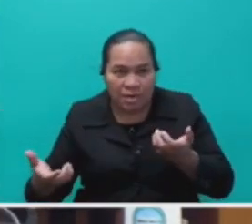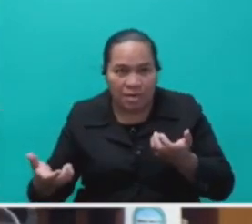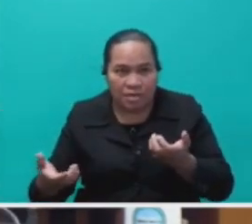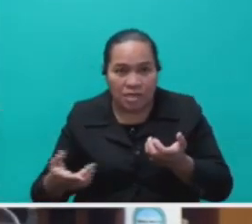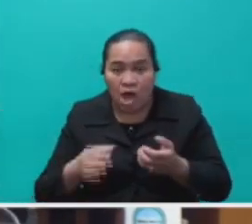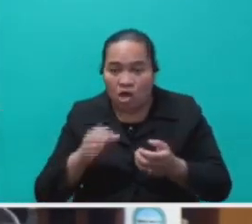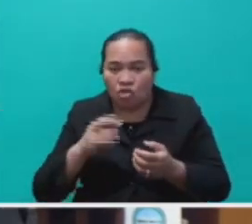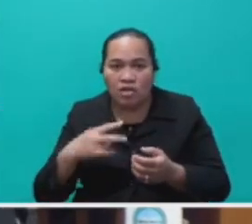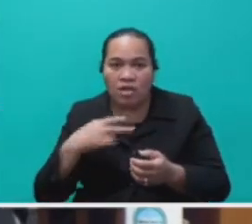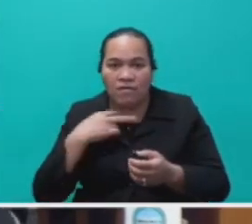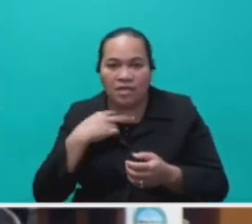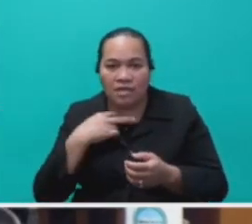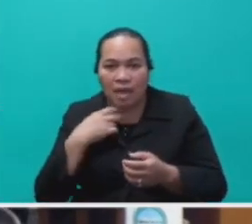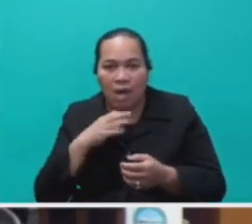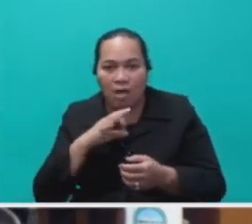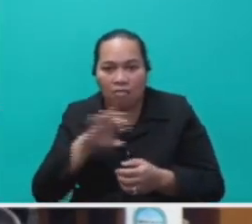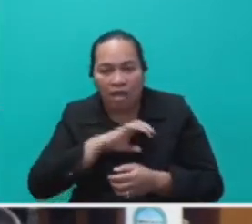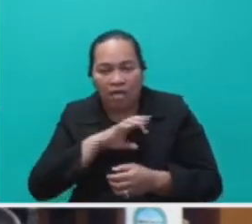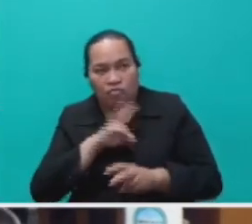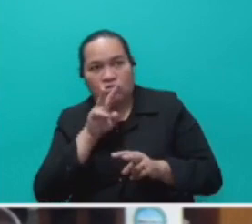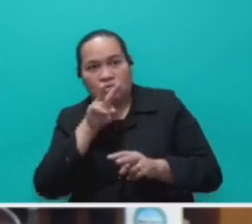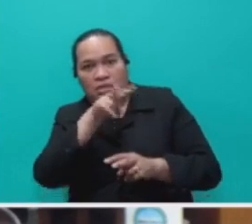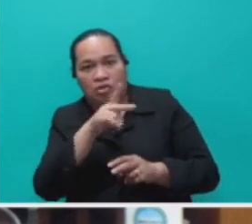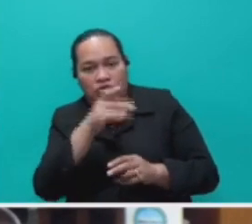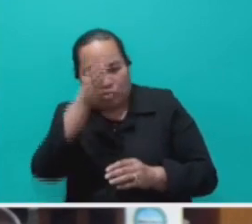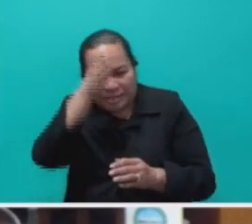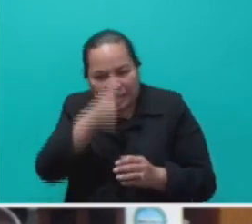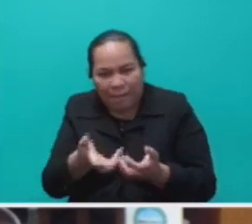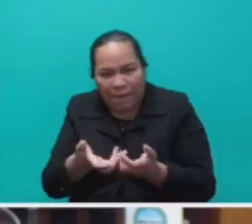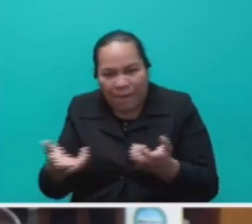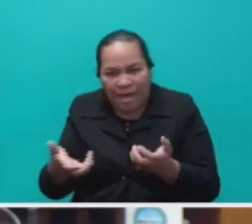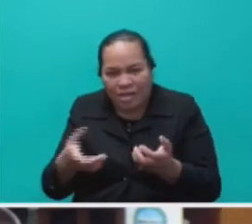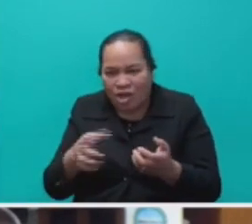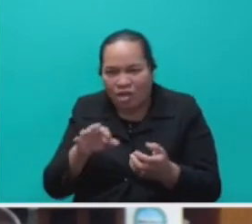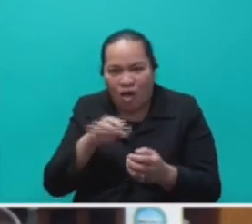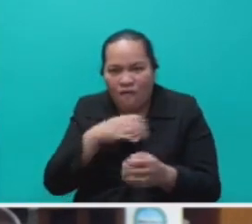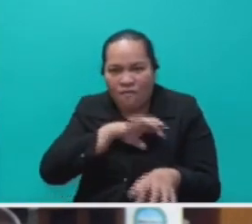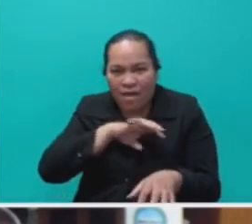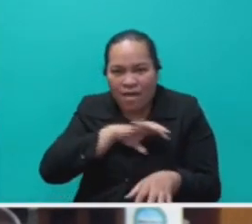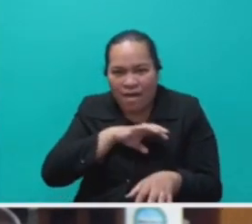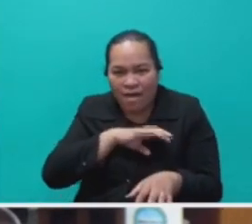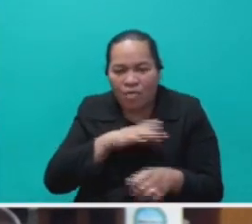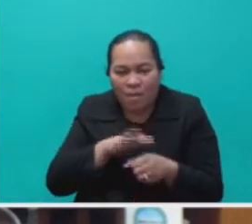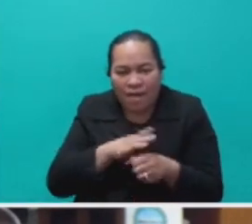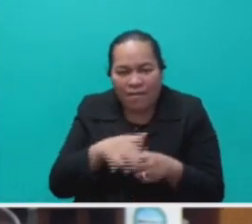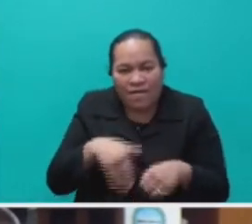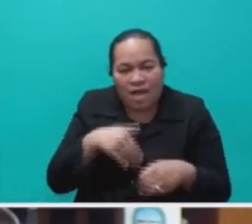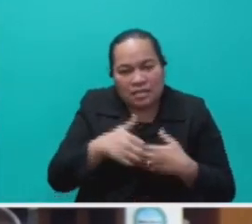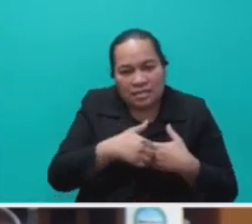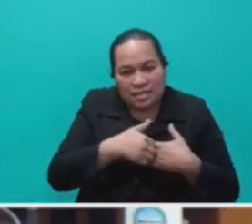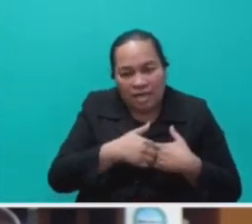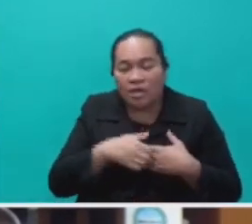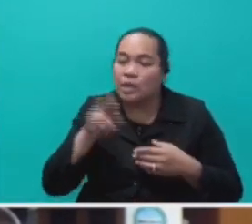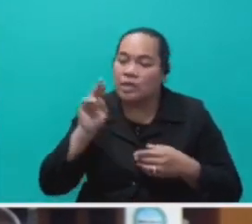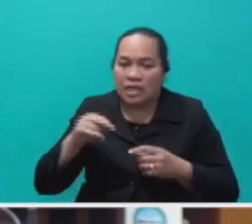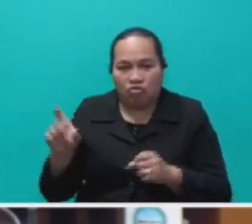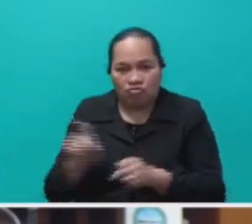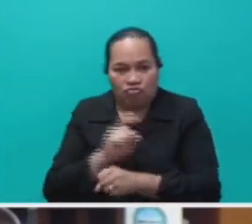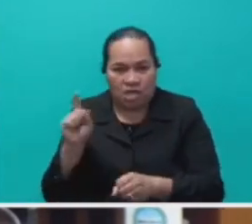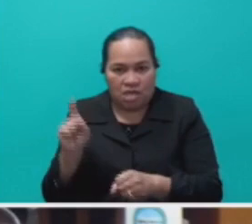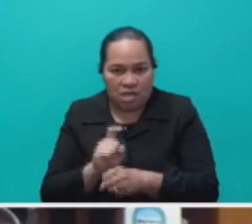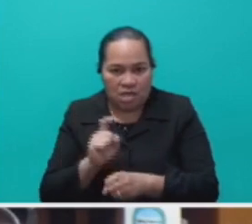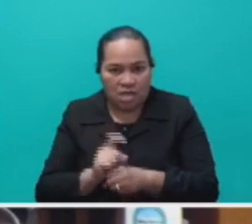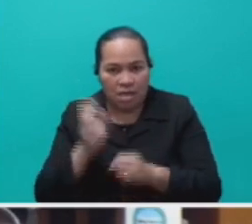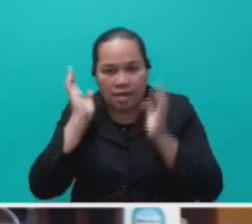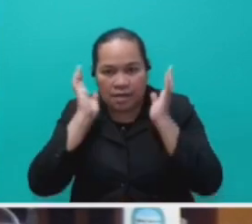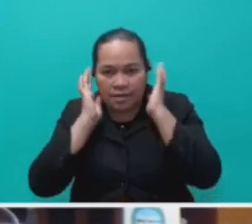from victims to see their perpetrators. These are all things that specialized courts have to go through. Could